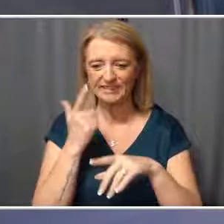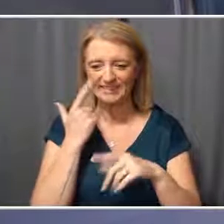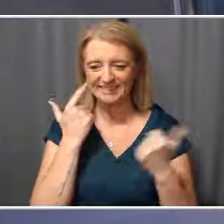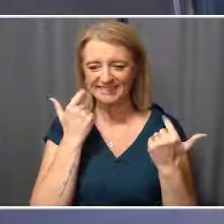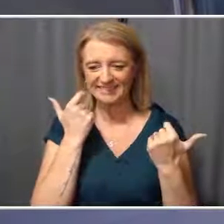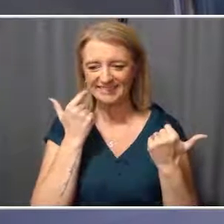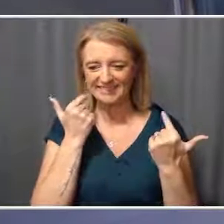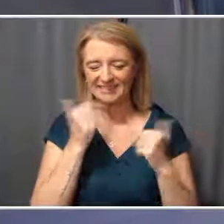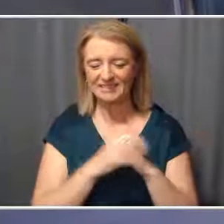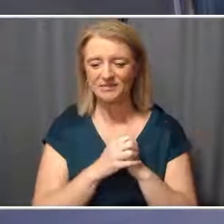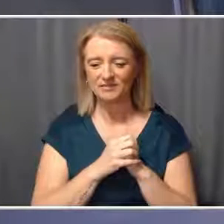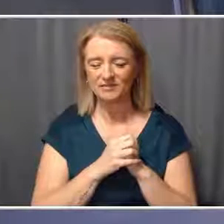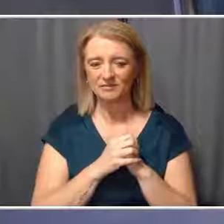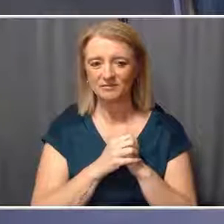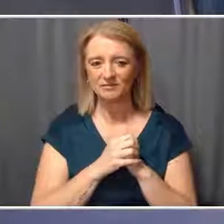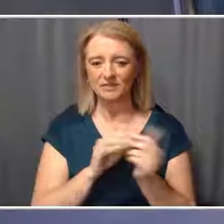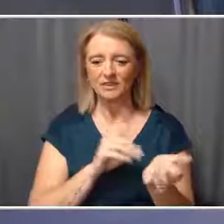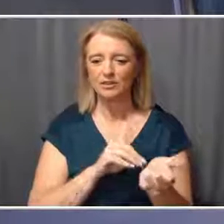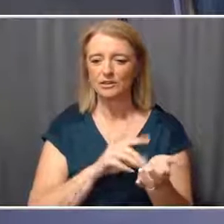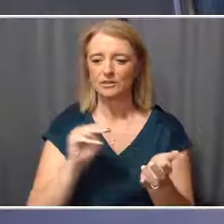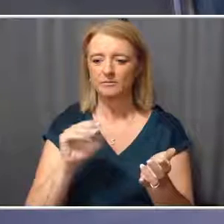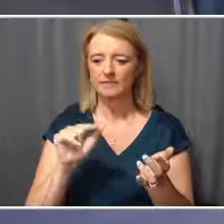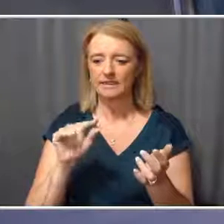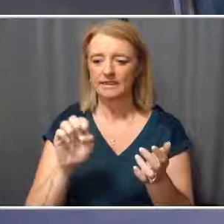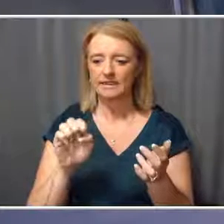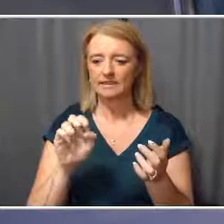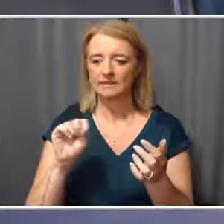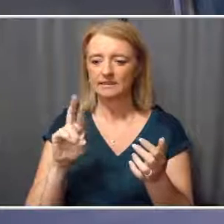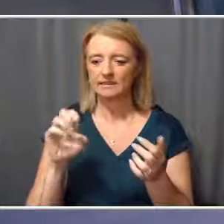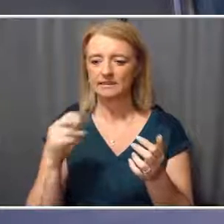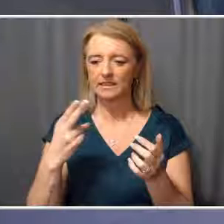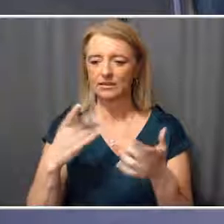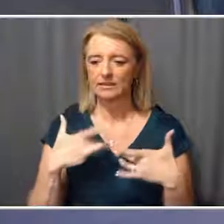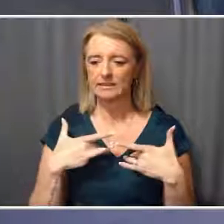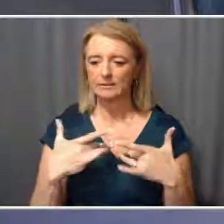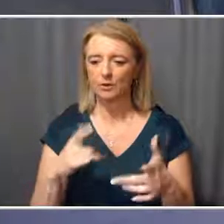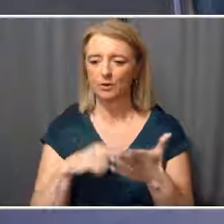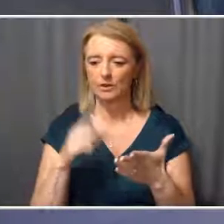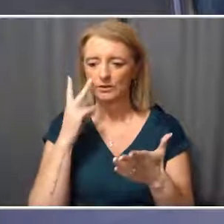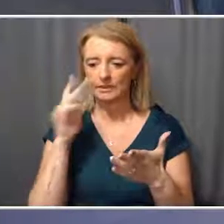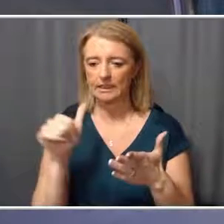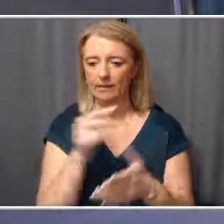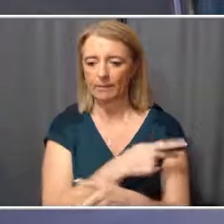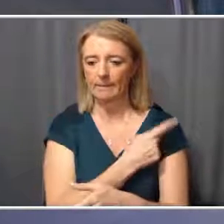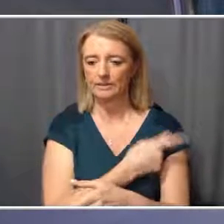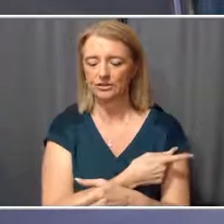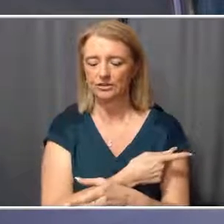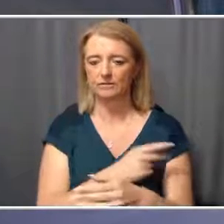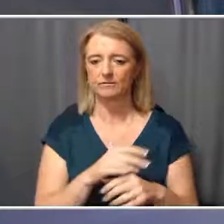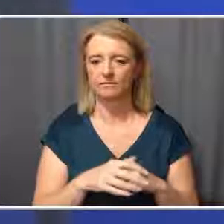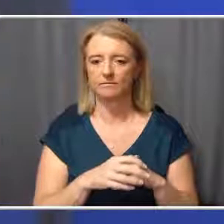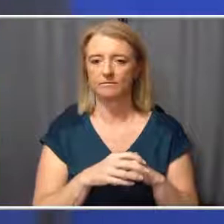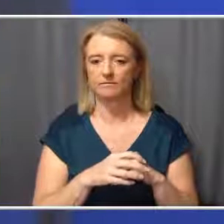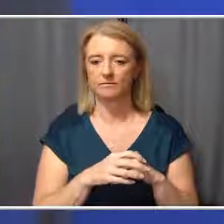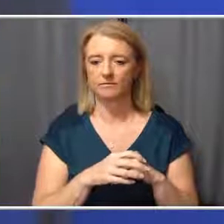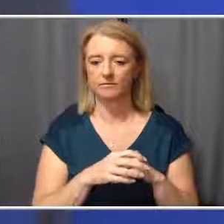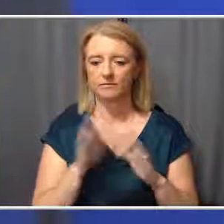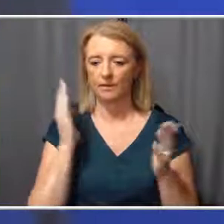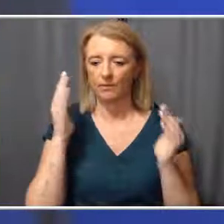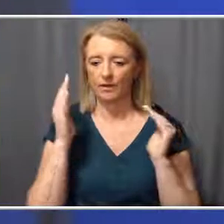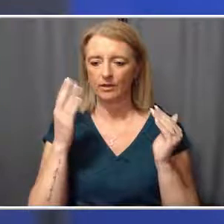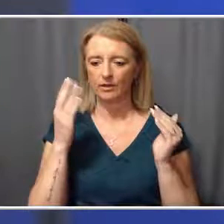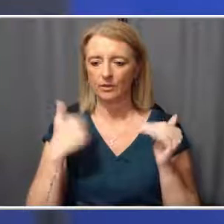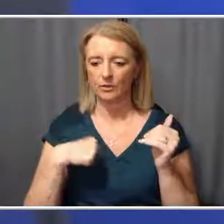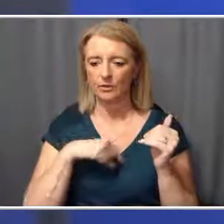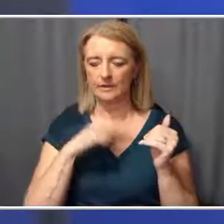being a, you know, 2 or 3 times a week occurrence to maybe being, you know, a once a week occurrence or less than that, hopefully. But also, if we can help them